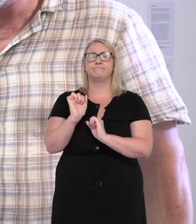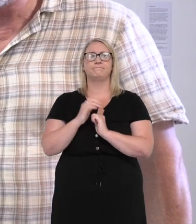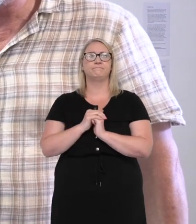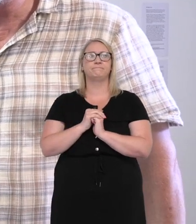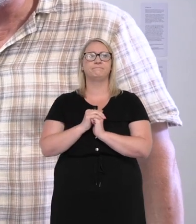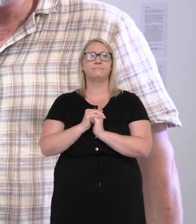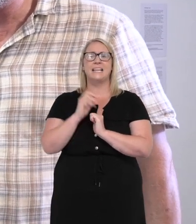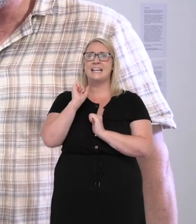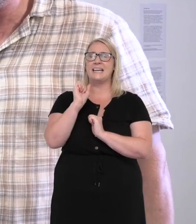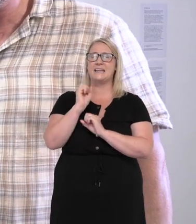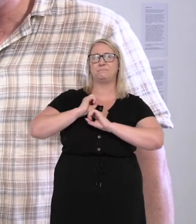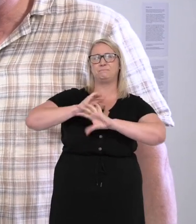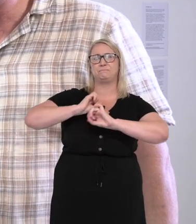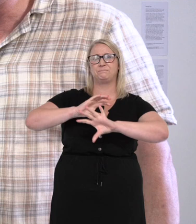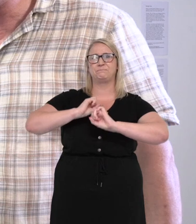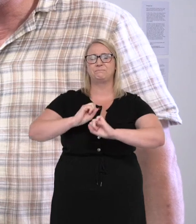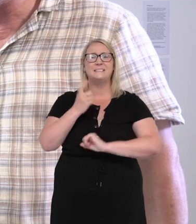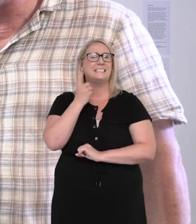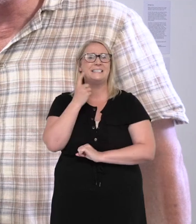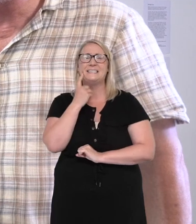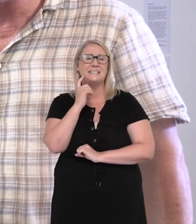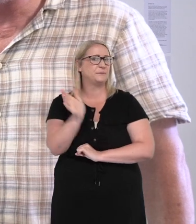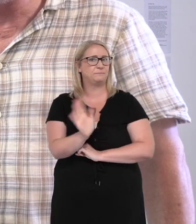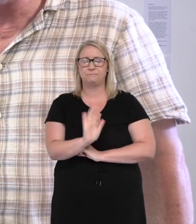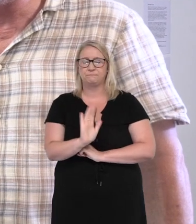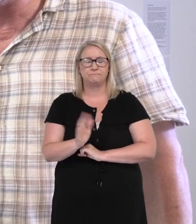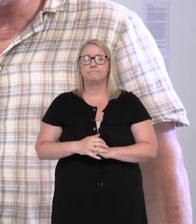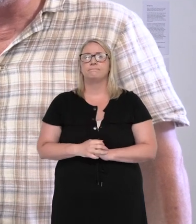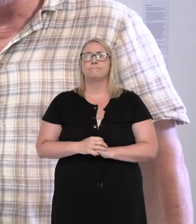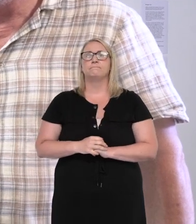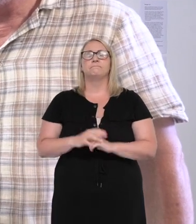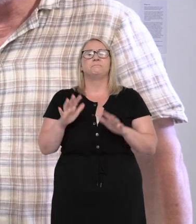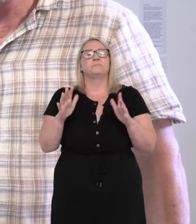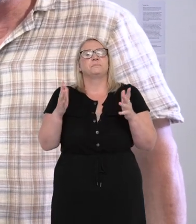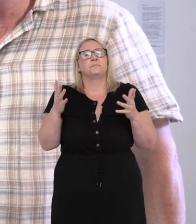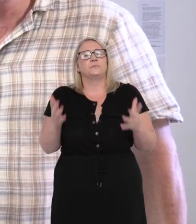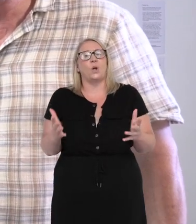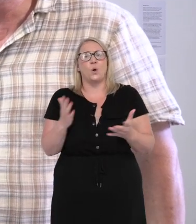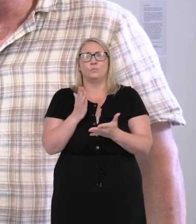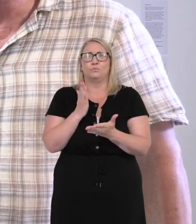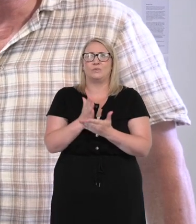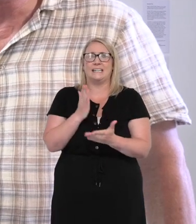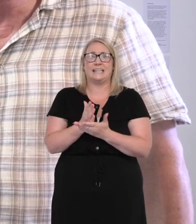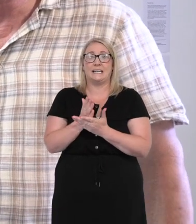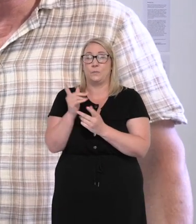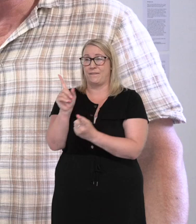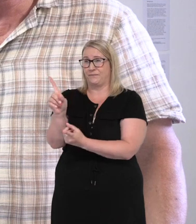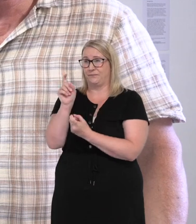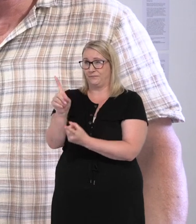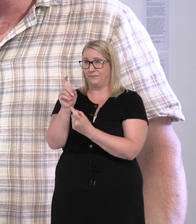with ease. It's quite difficult for him. So we haven't got maybe all of the